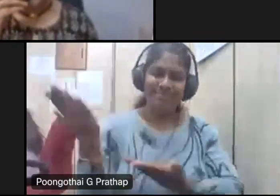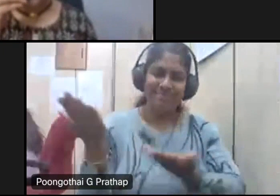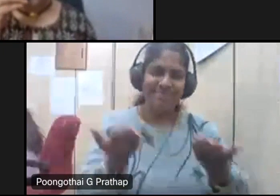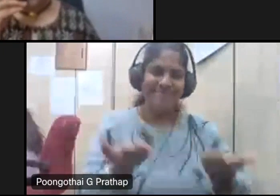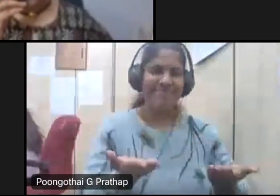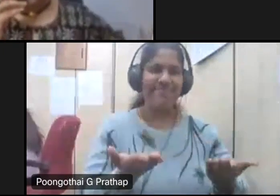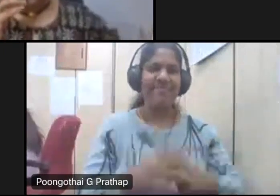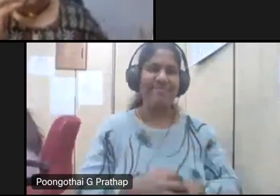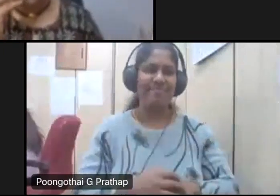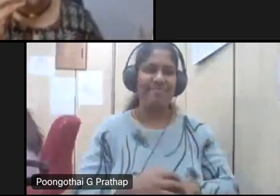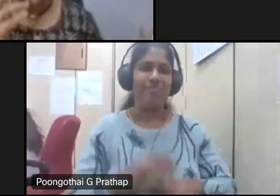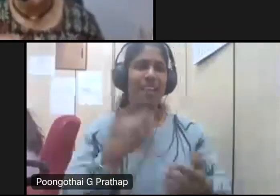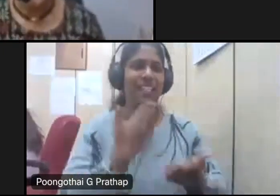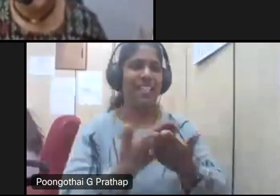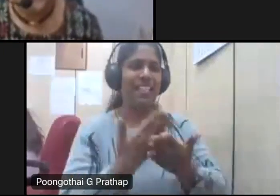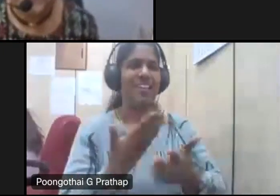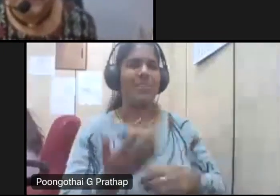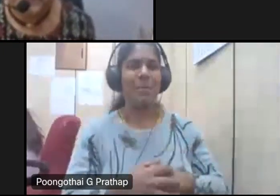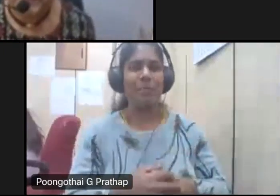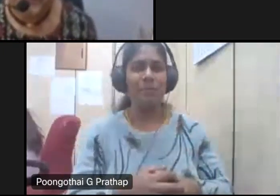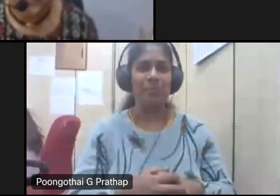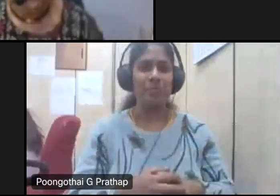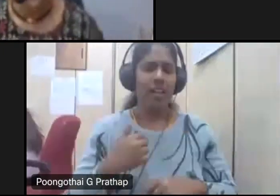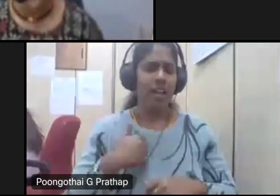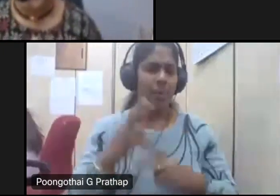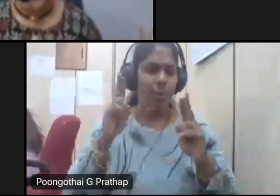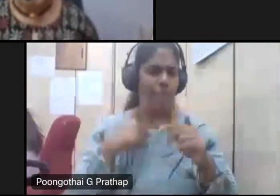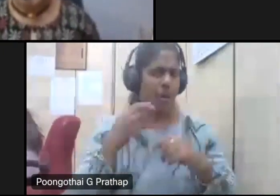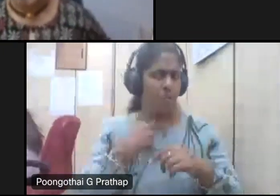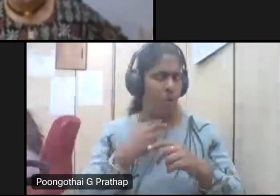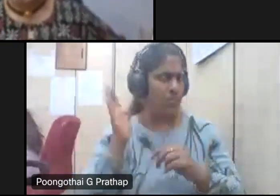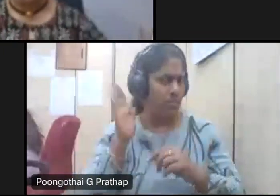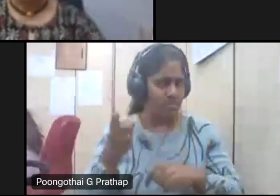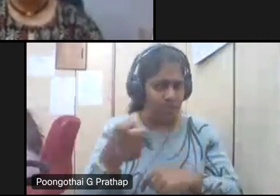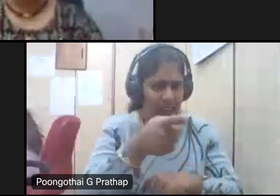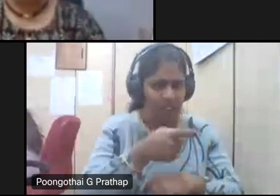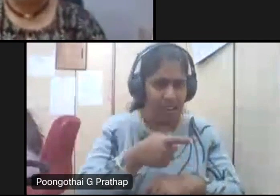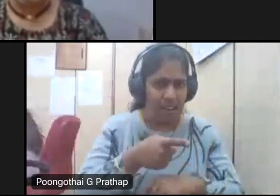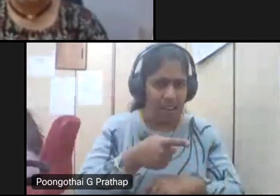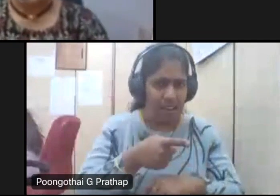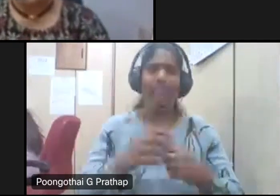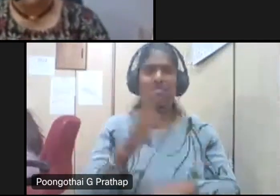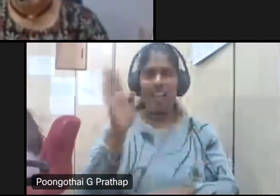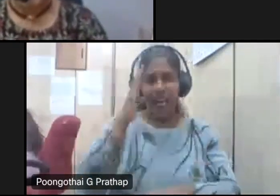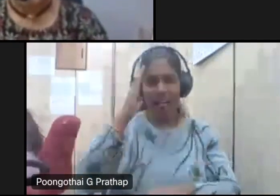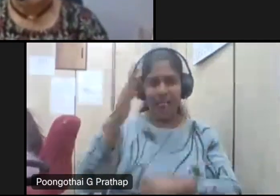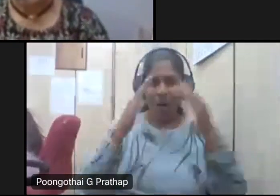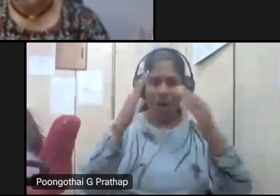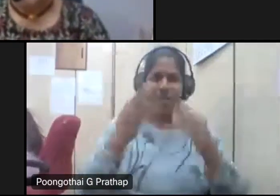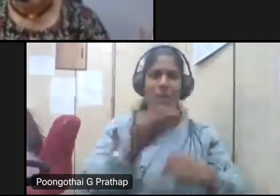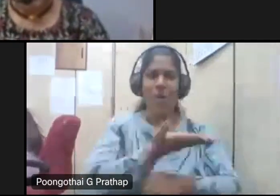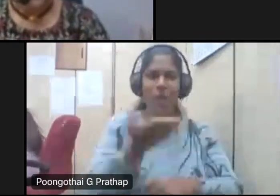Thank you, Brinda. I hope I am audible. Yes, ma'am. Okay. So hello, everyone. And thank you, Rekha